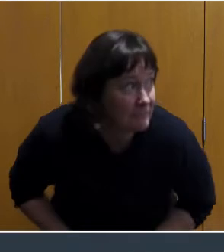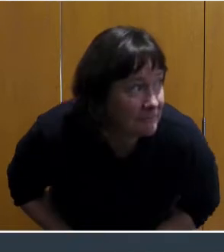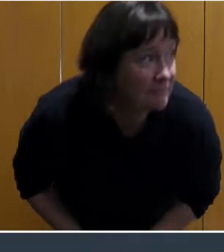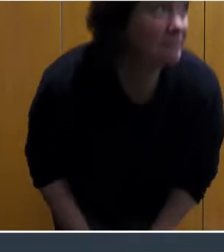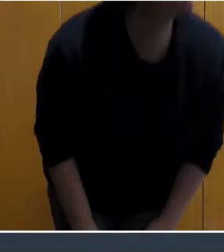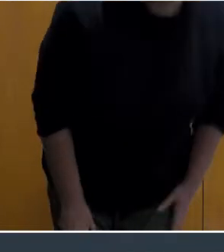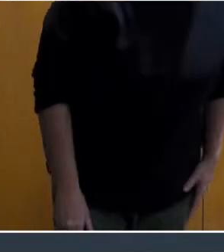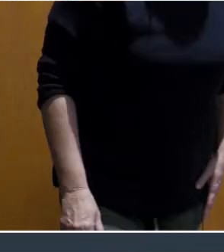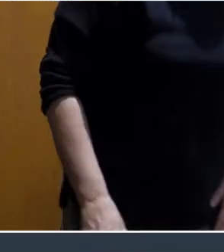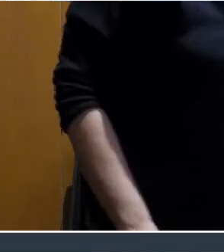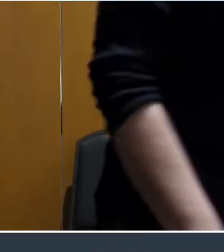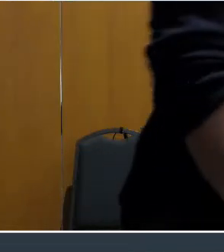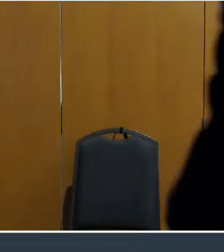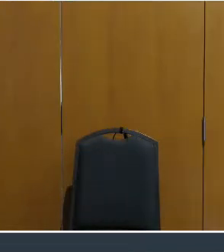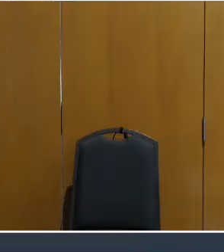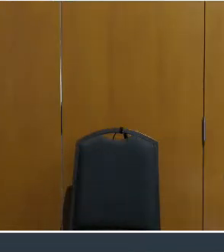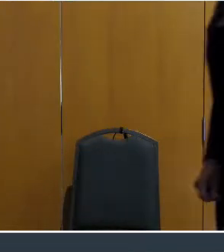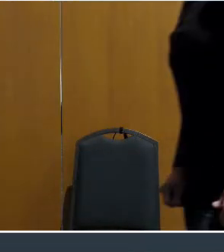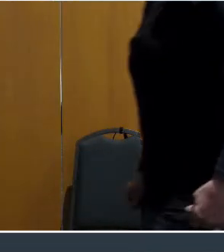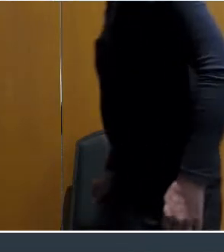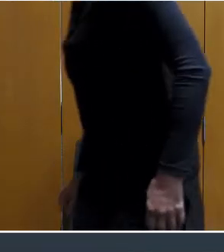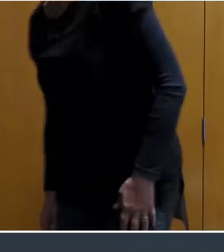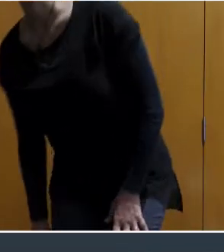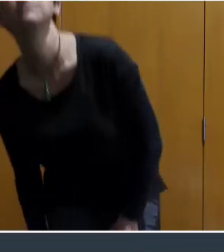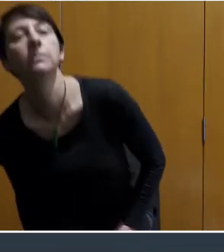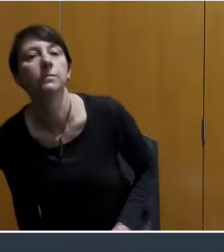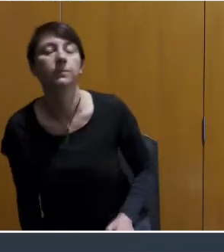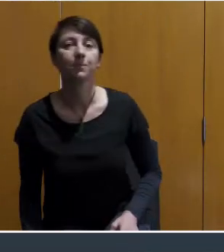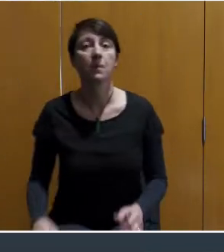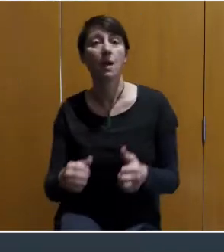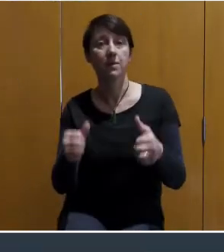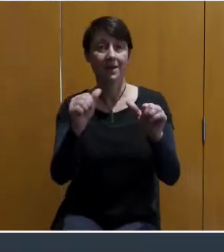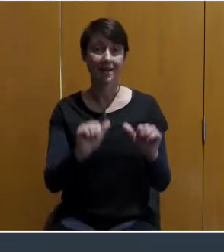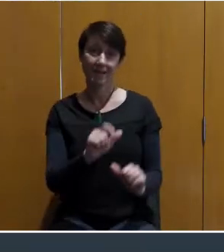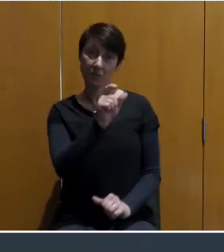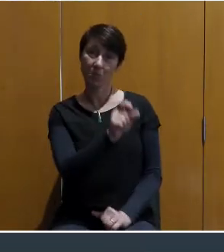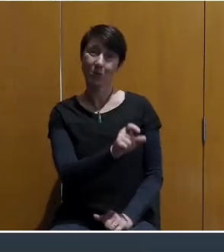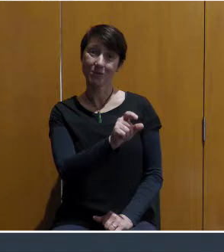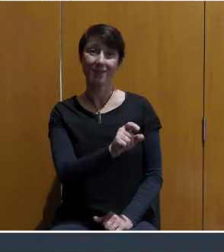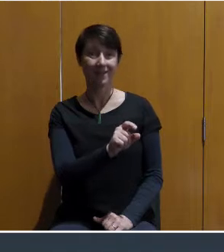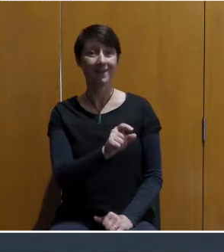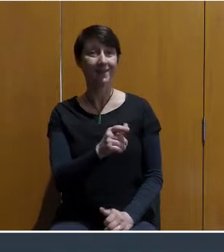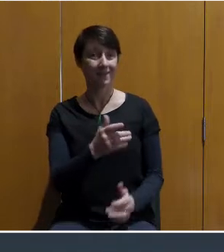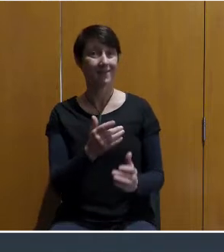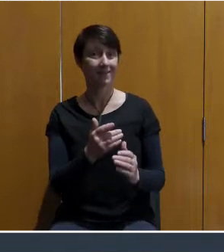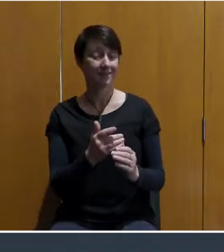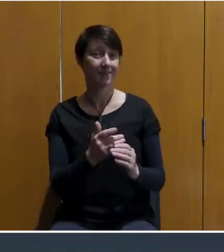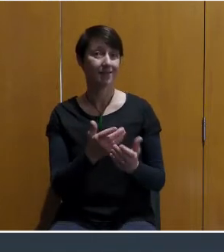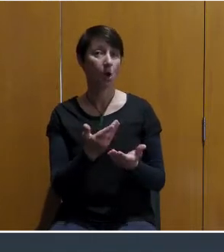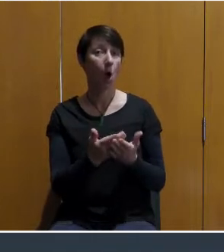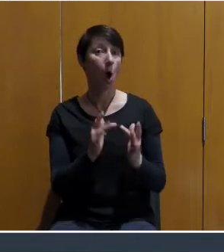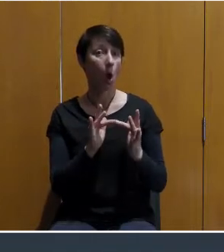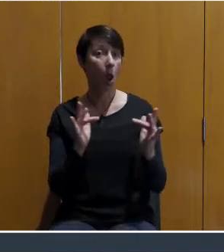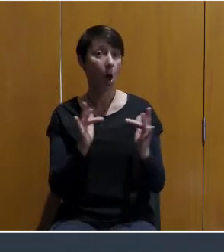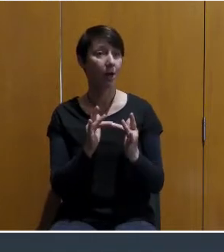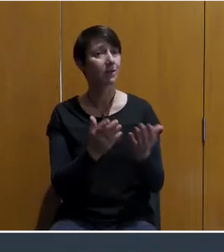And our next submitter is joining us online, so welcome Elsa